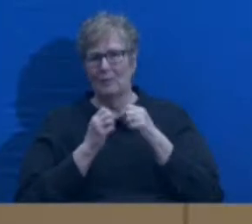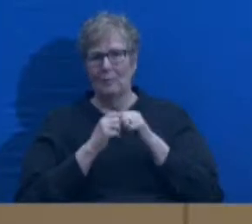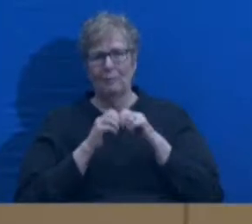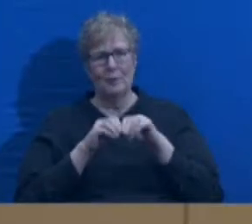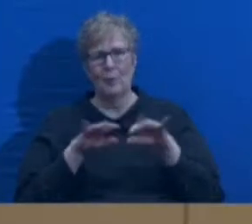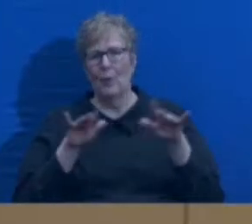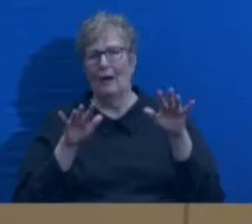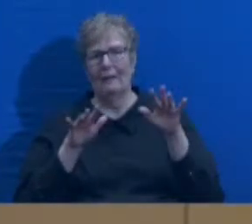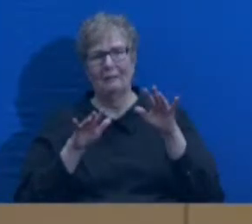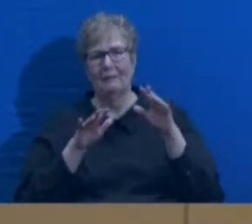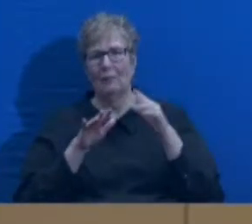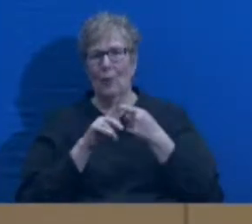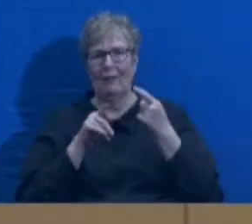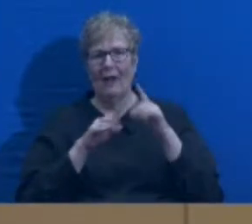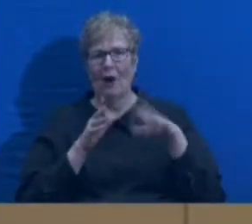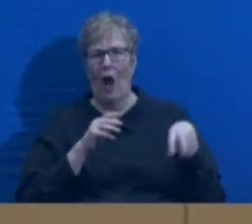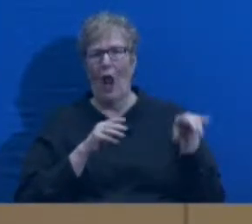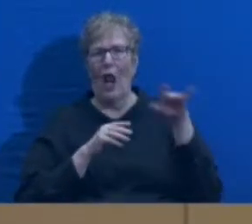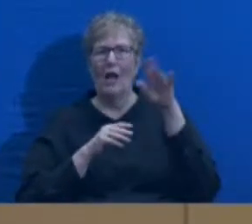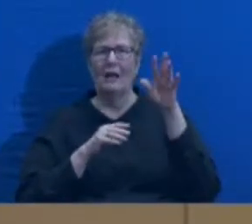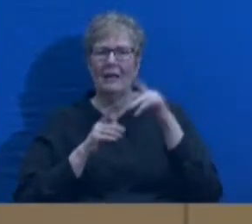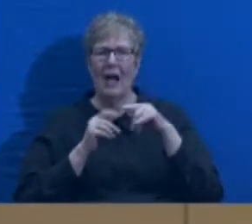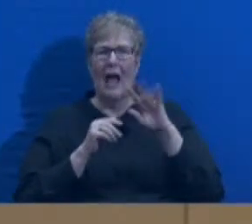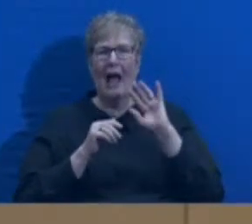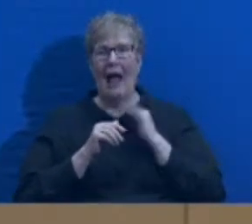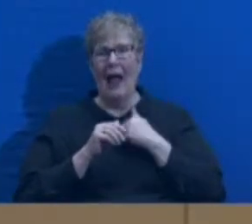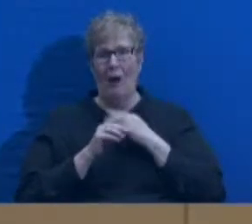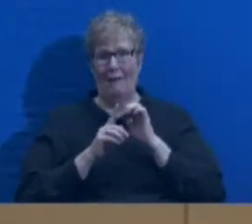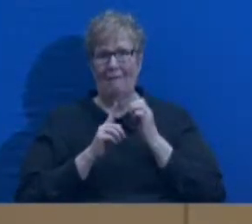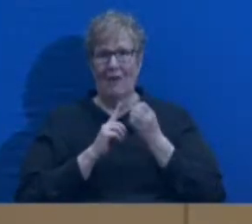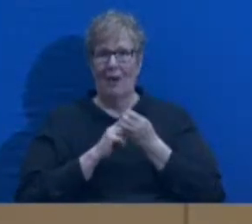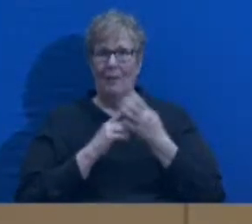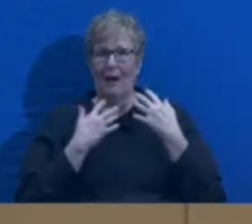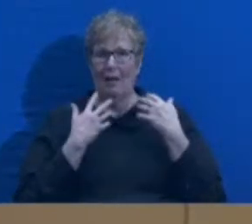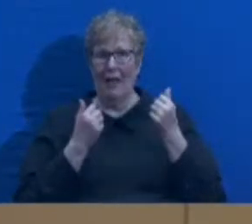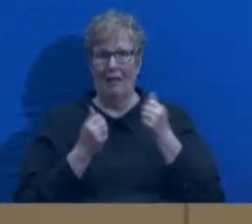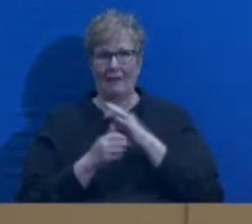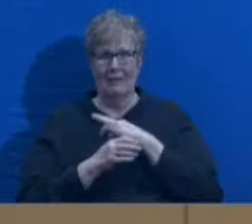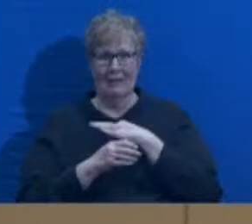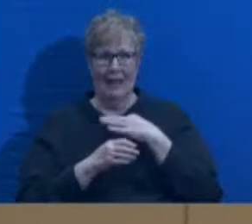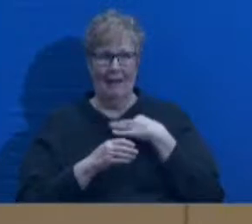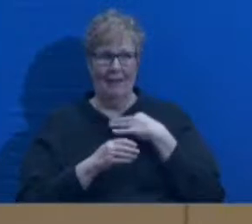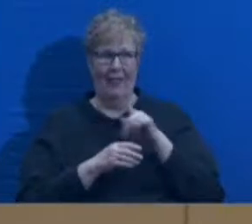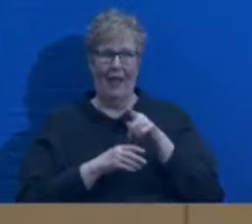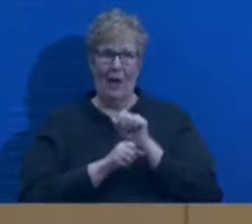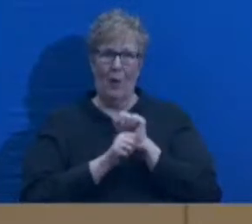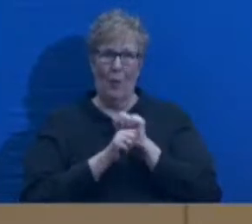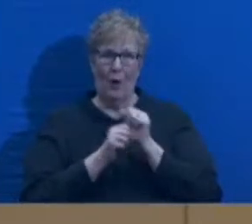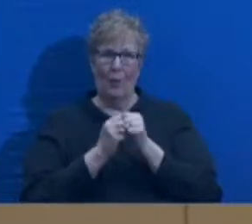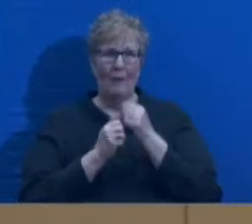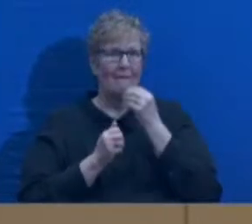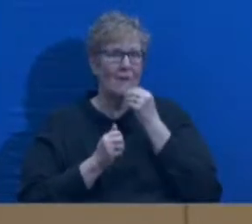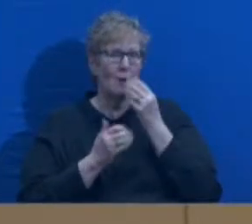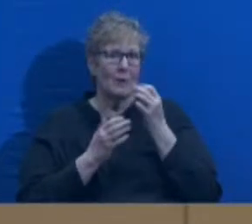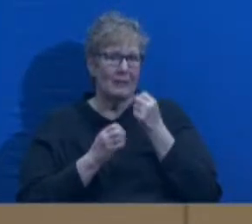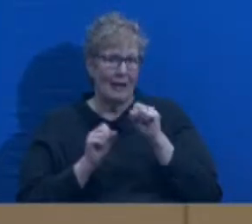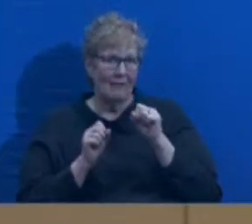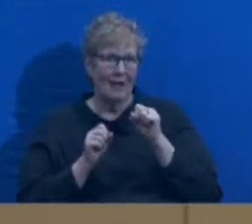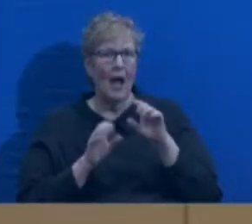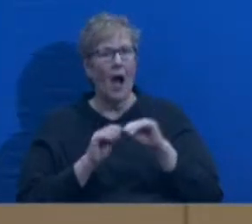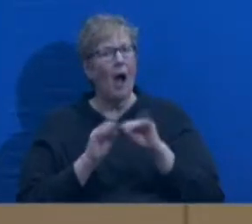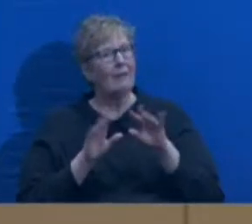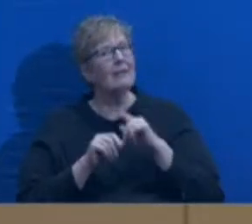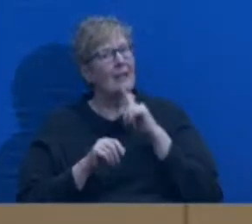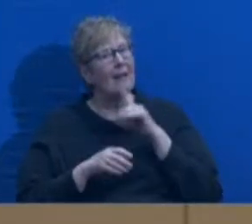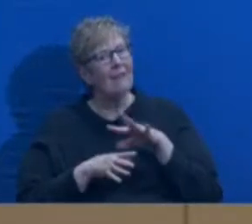Charlotte? So our environmental health staff, who works specifically around food safety, obviously are very